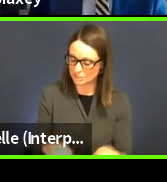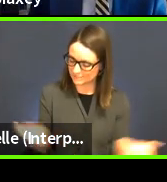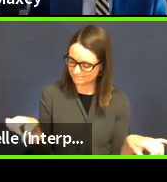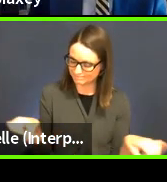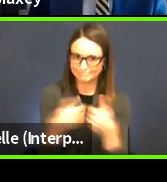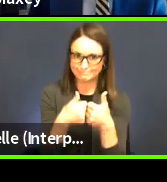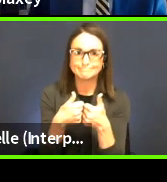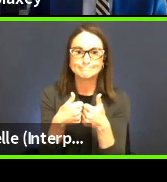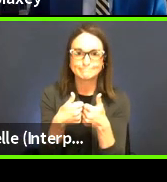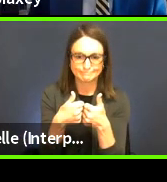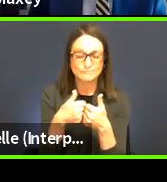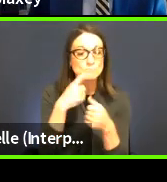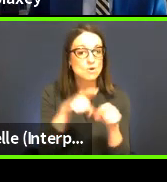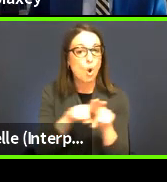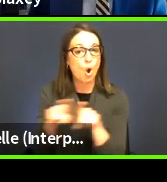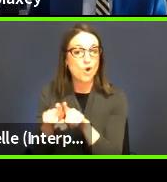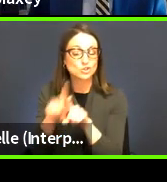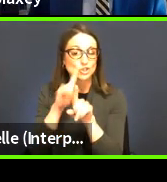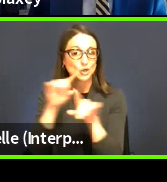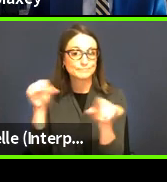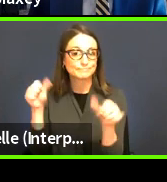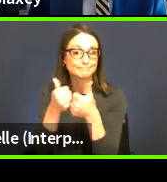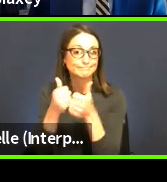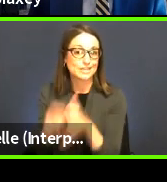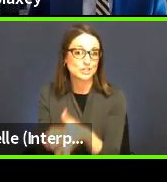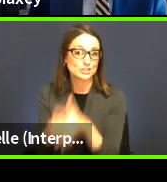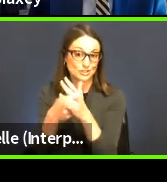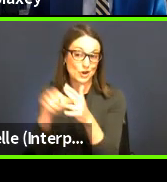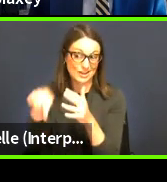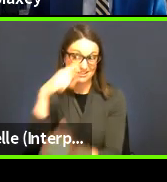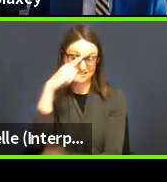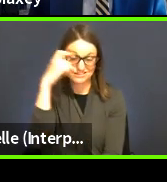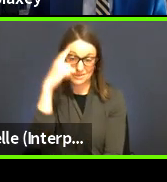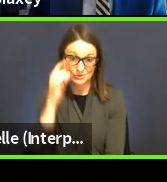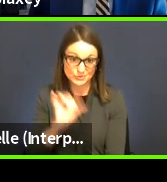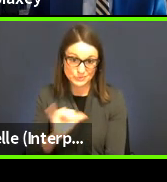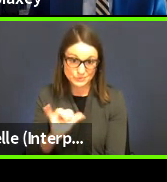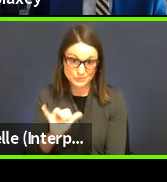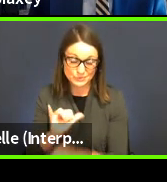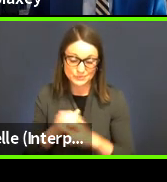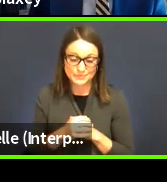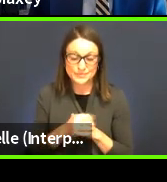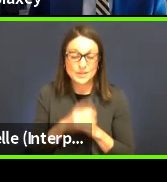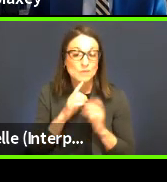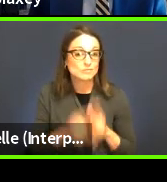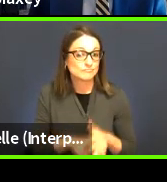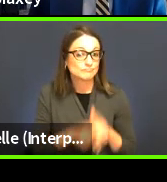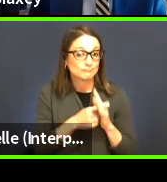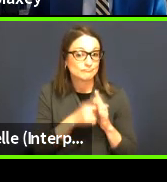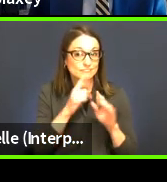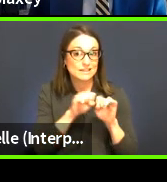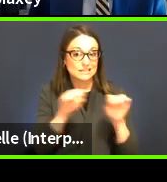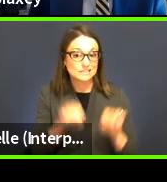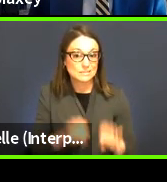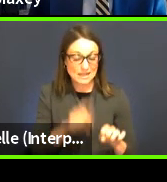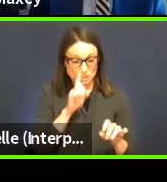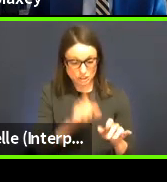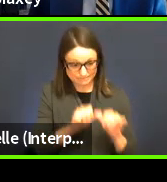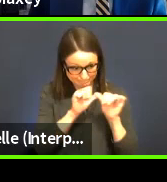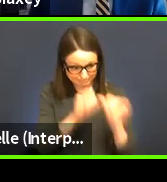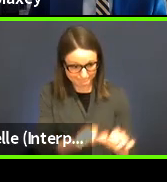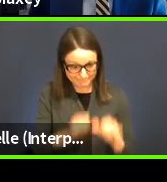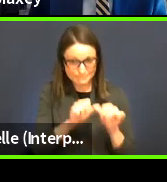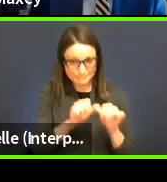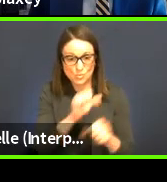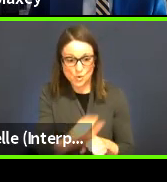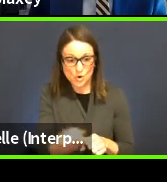also been a pretty challenging start to the summer as well. We began the semester by continuing our work to put the